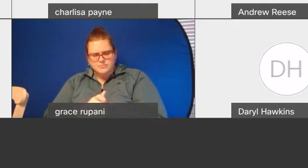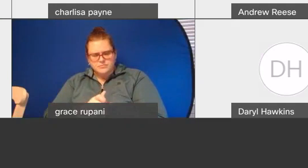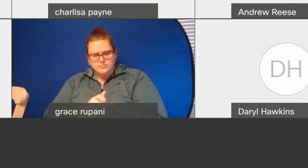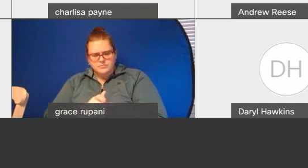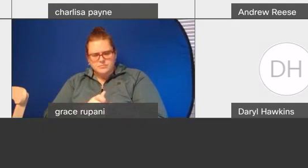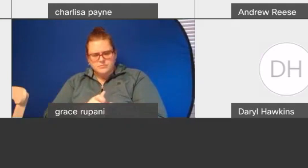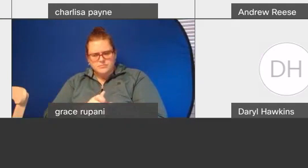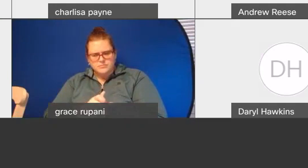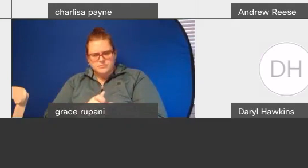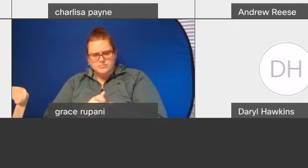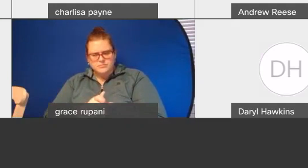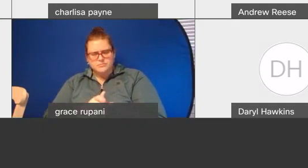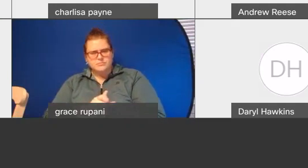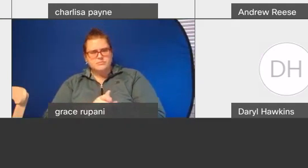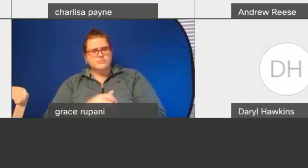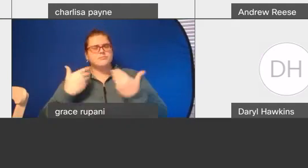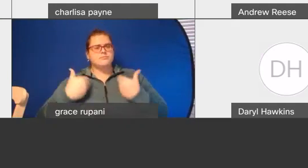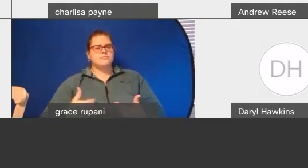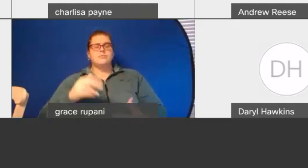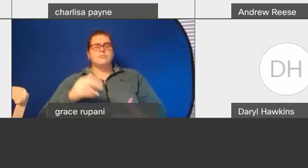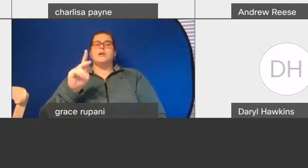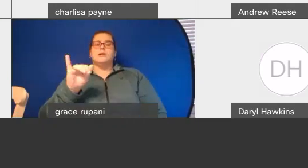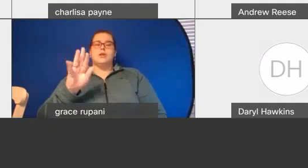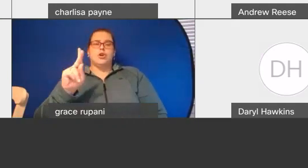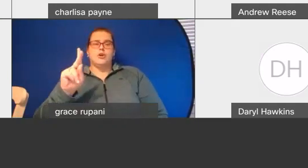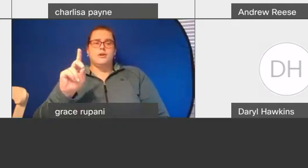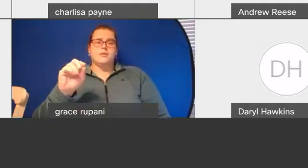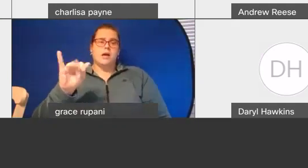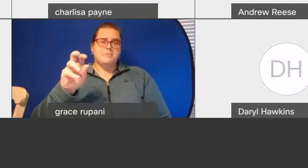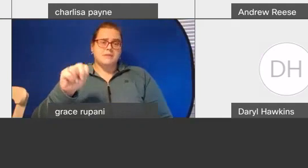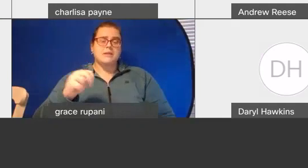Hi, this is Kirk Dobson for Quatma. Hi, Daryl.